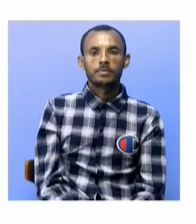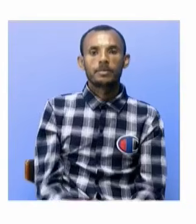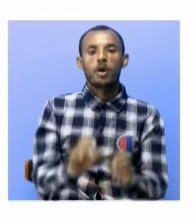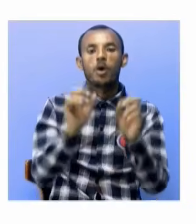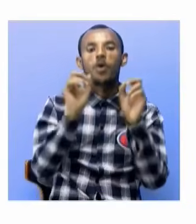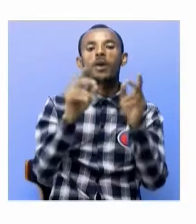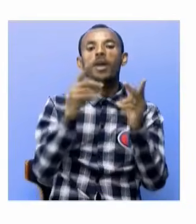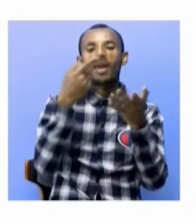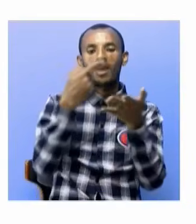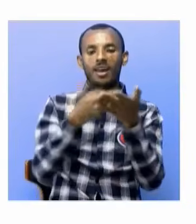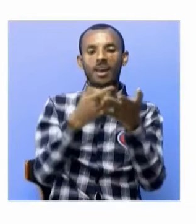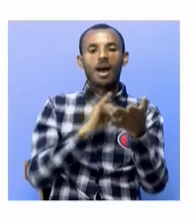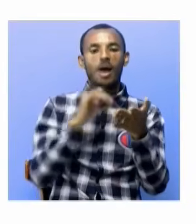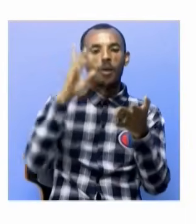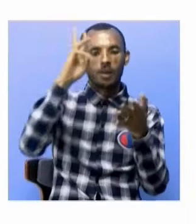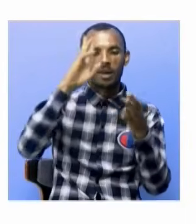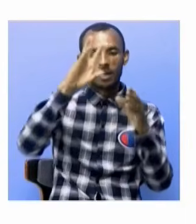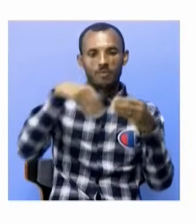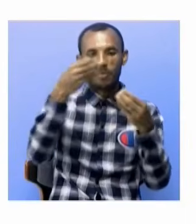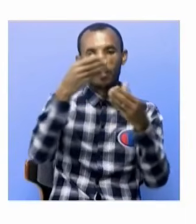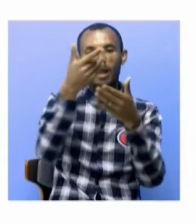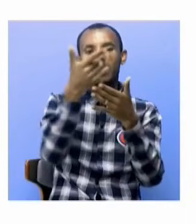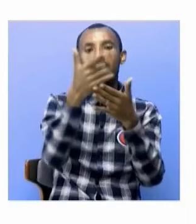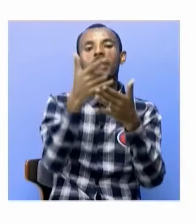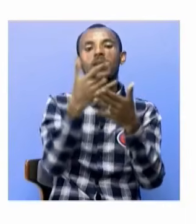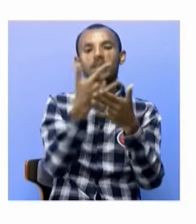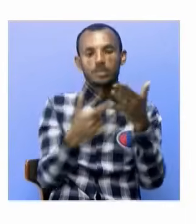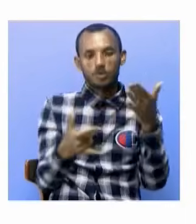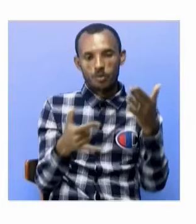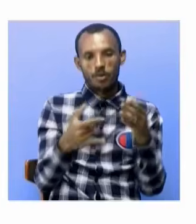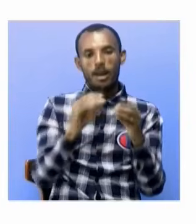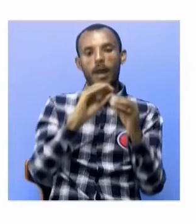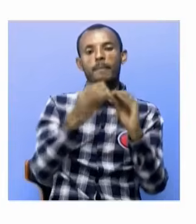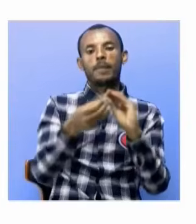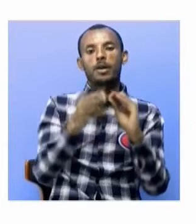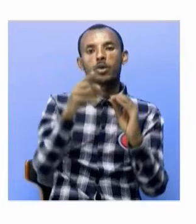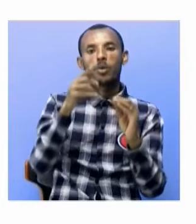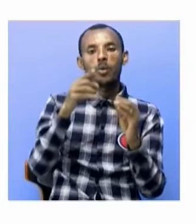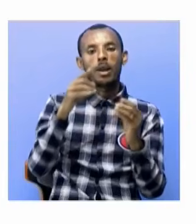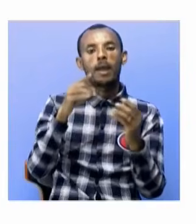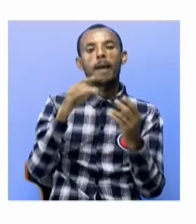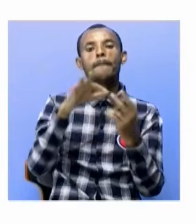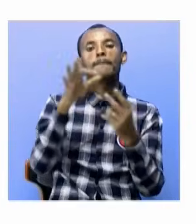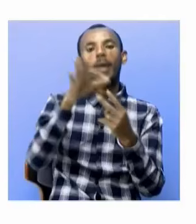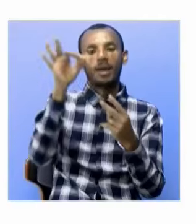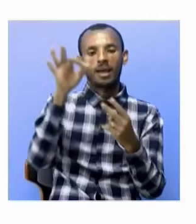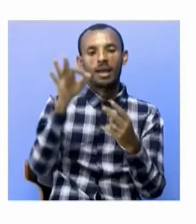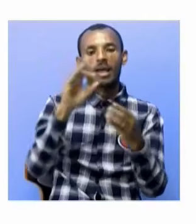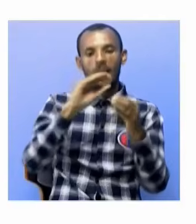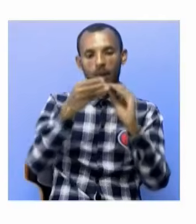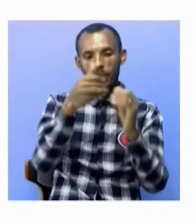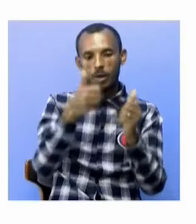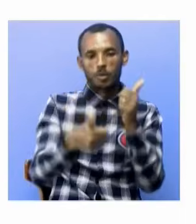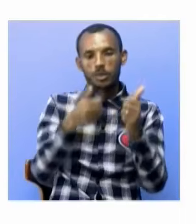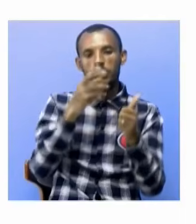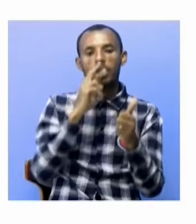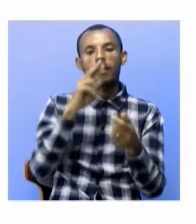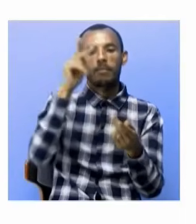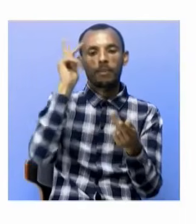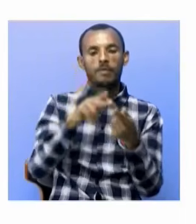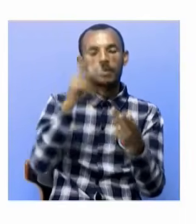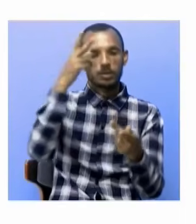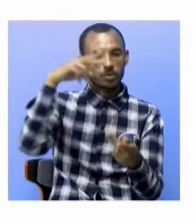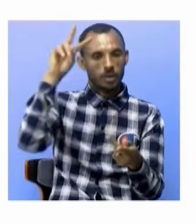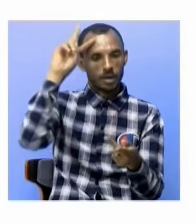Okay, here I will give you a list of numbers, and you will pick a number which are a perfect squares.